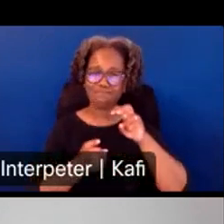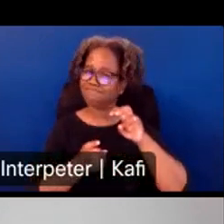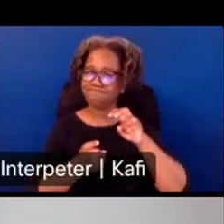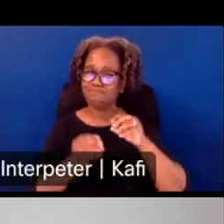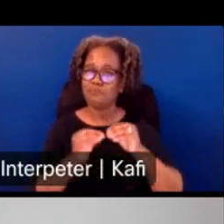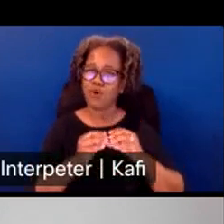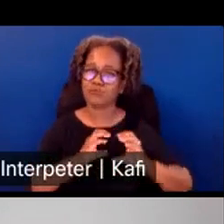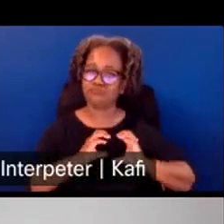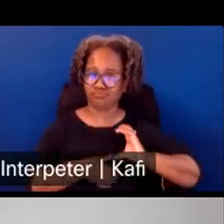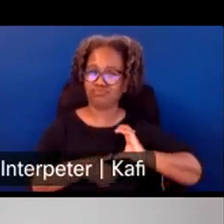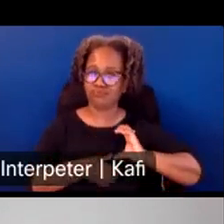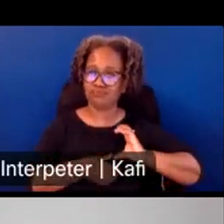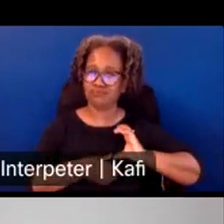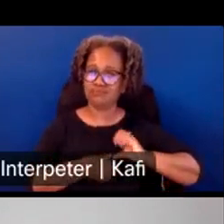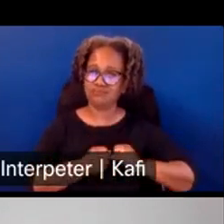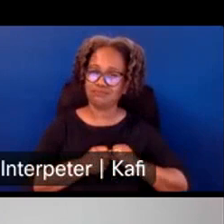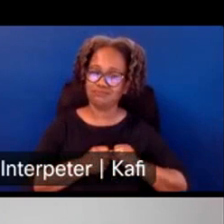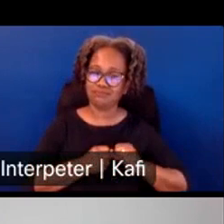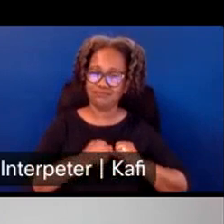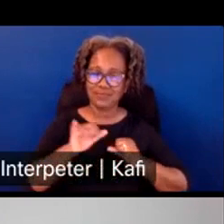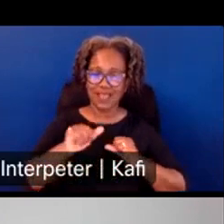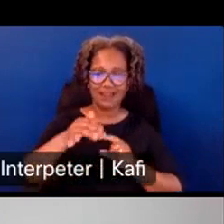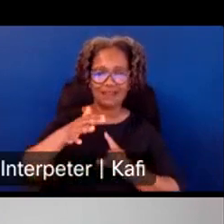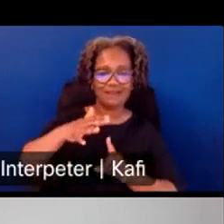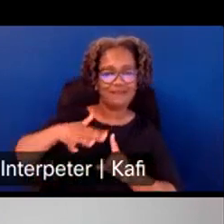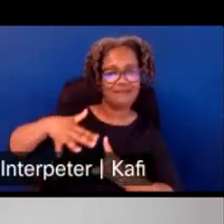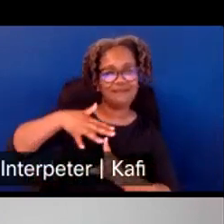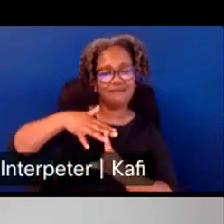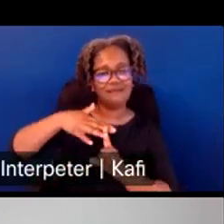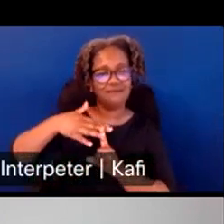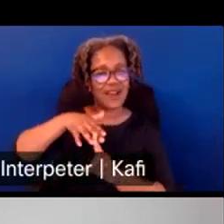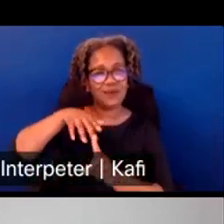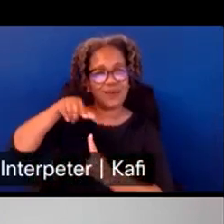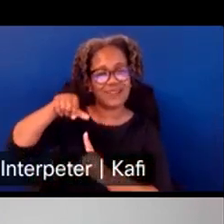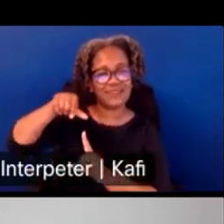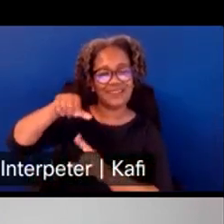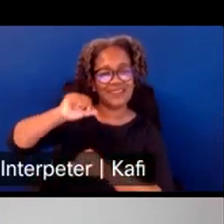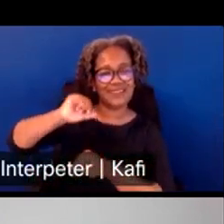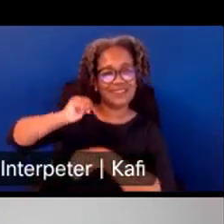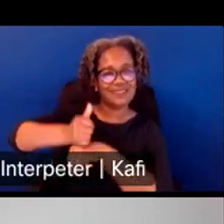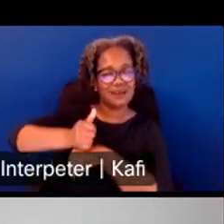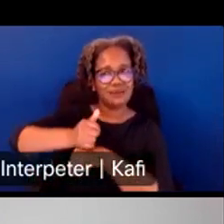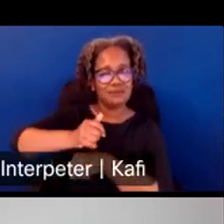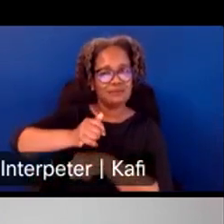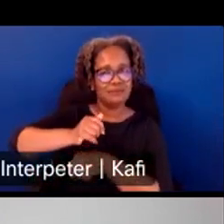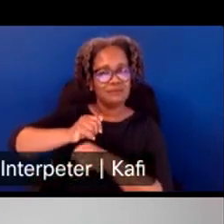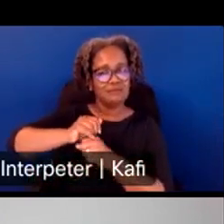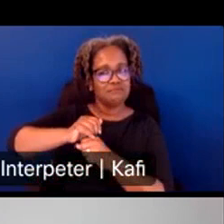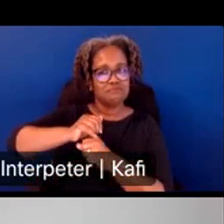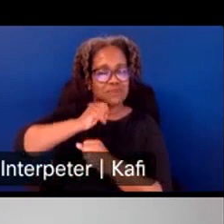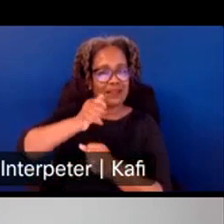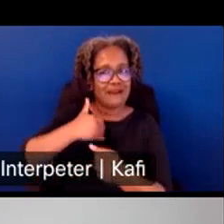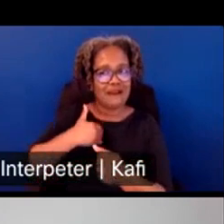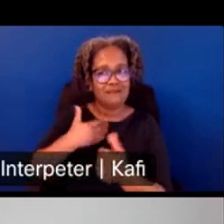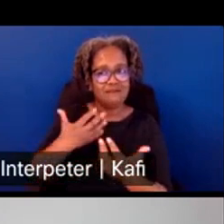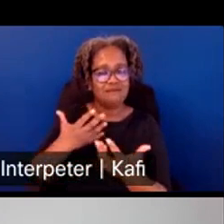there didn't lend to an understanding that this was something